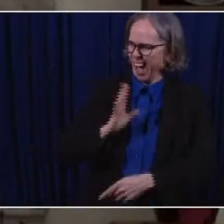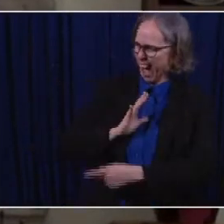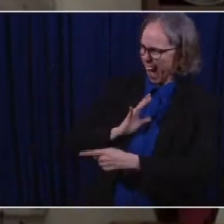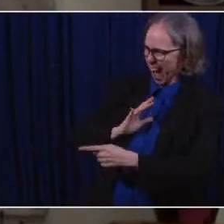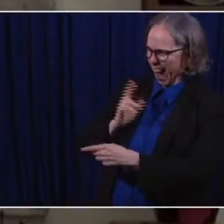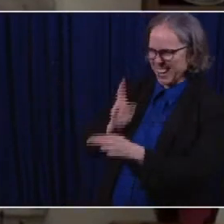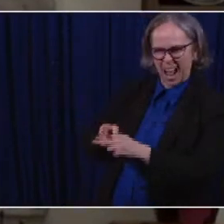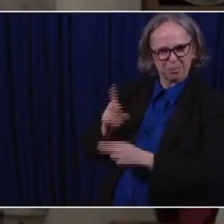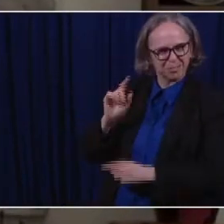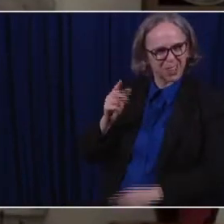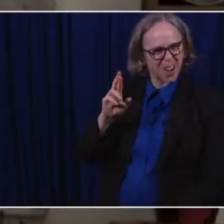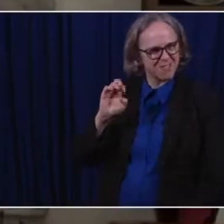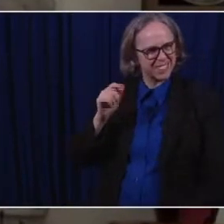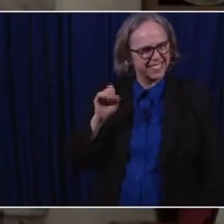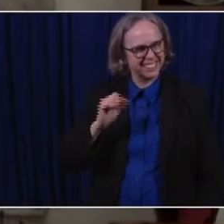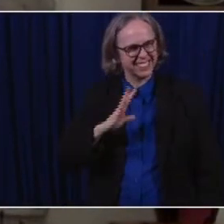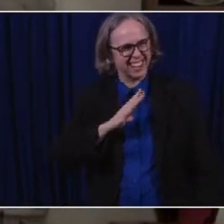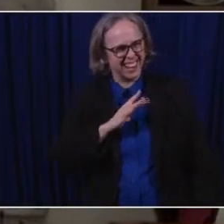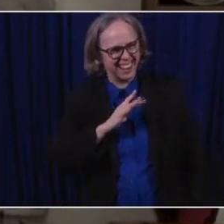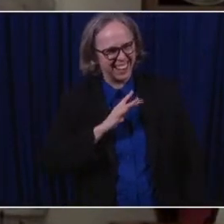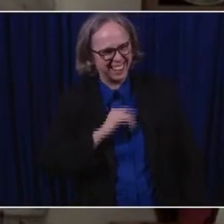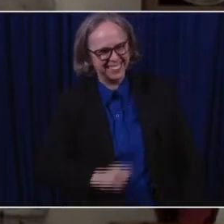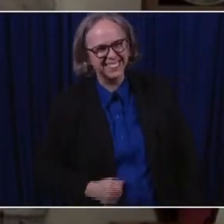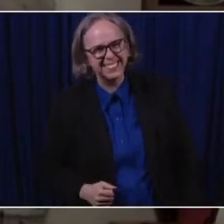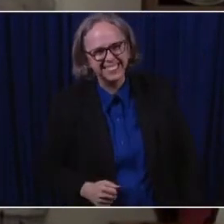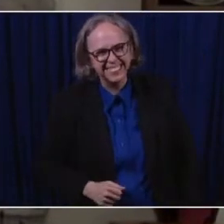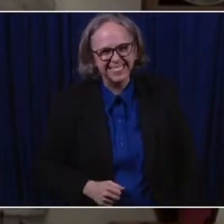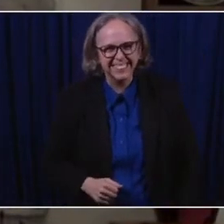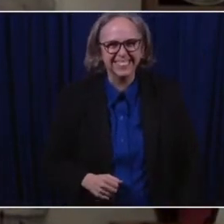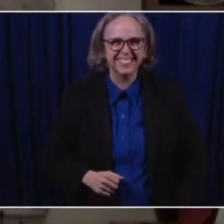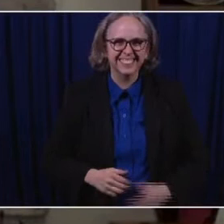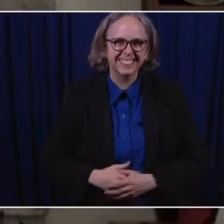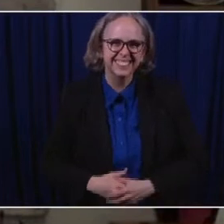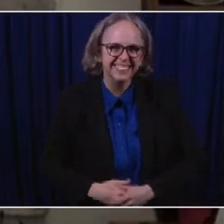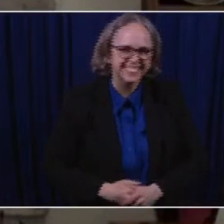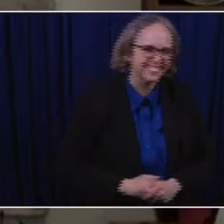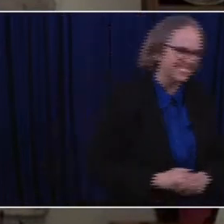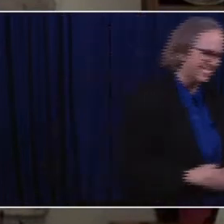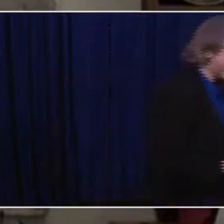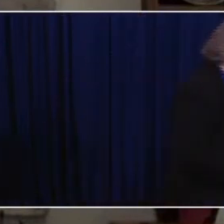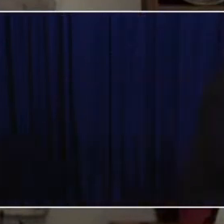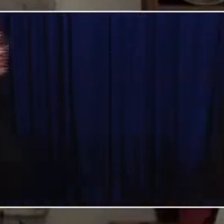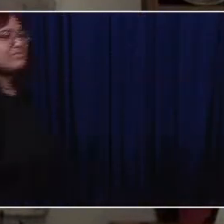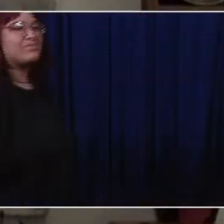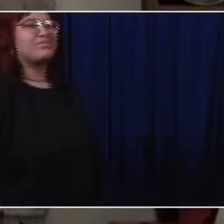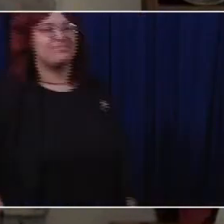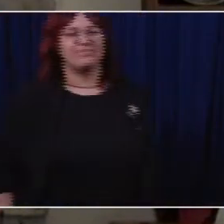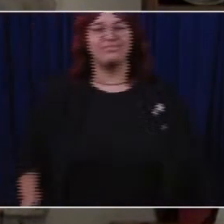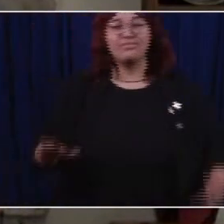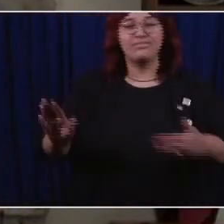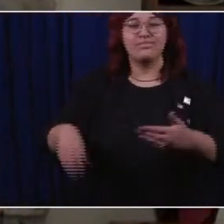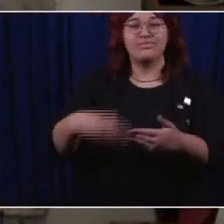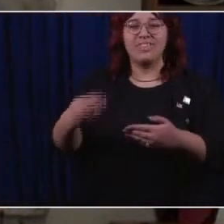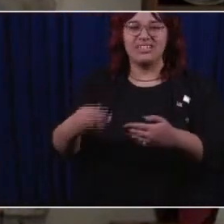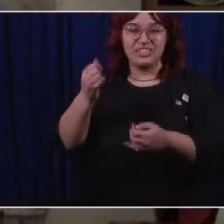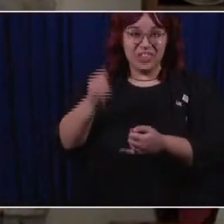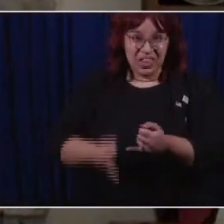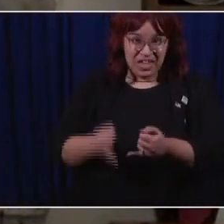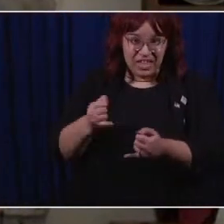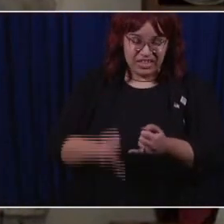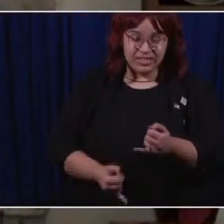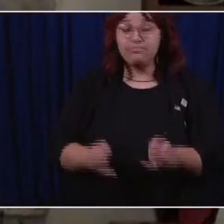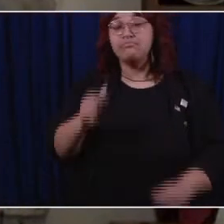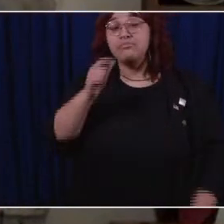All right, anybody else? Governor, next question is the last question for today, and it belongs to Justin Dennis at mahoningmatters.com.